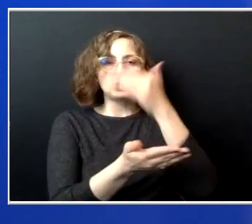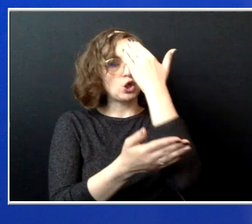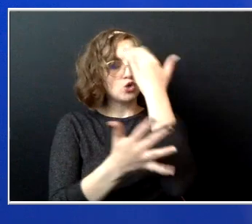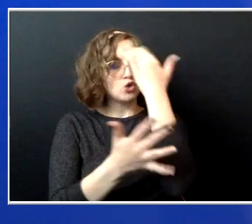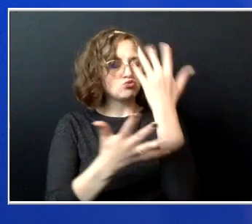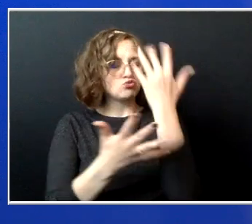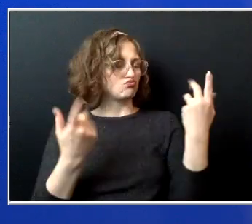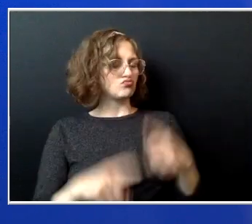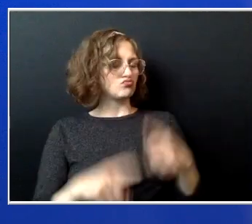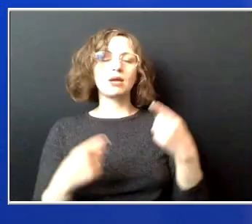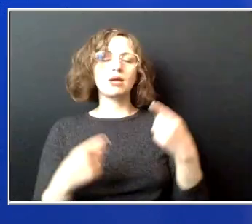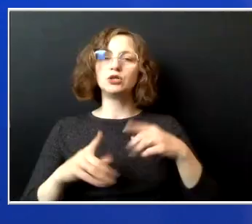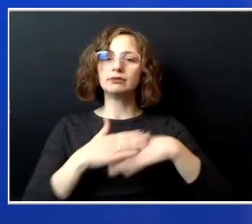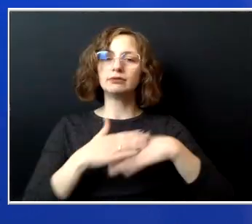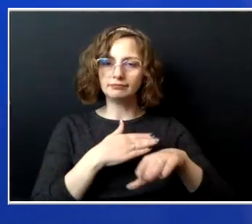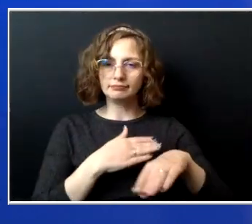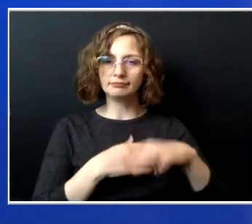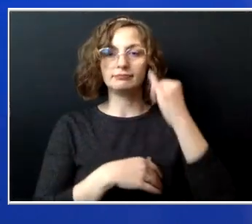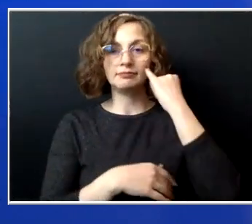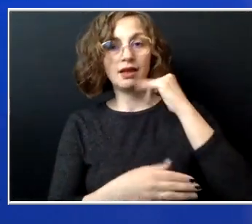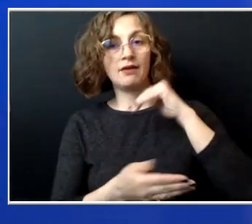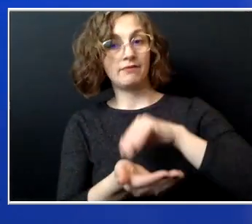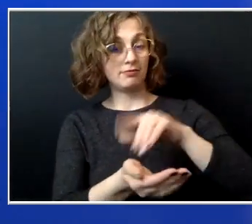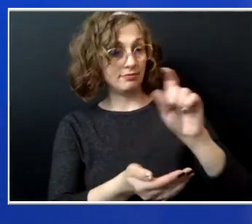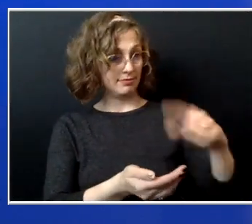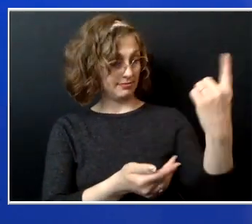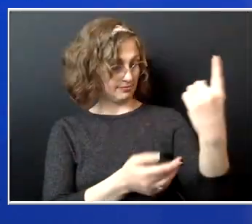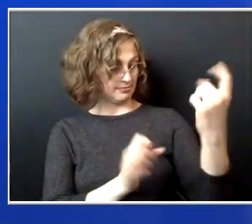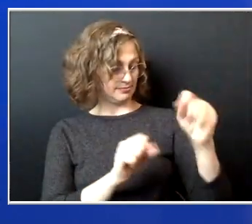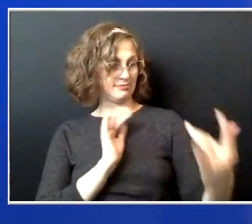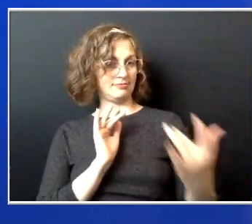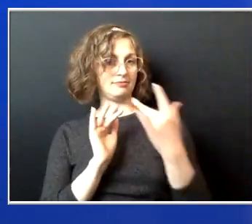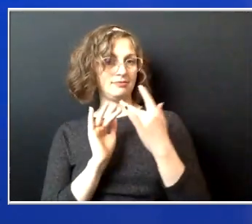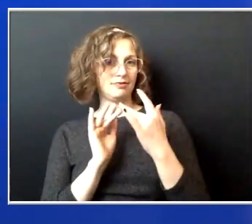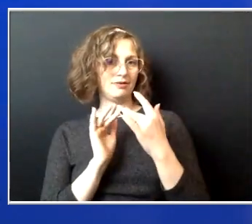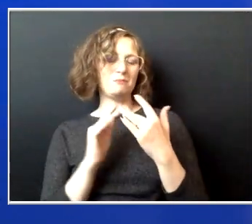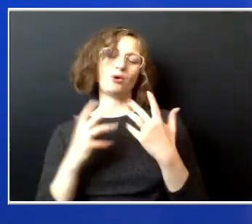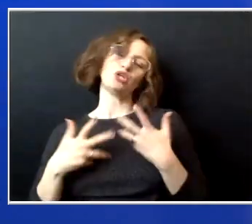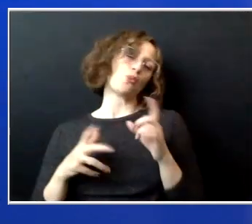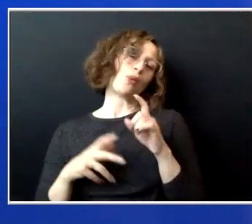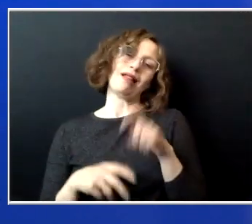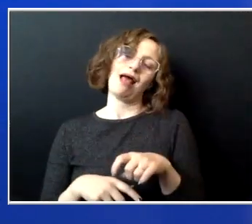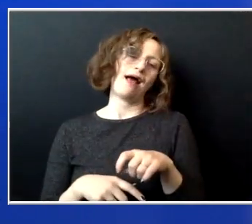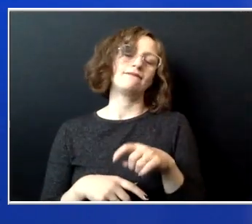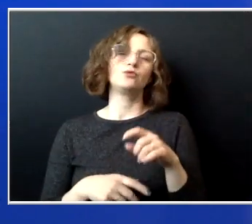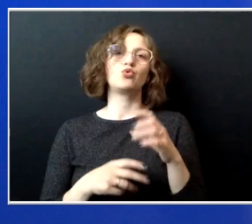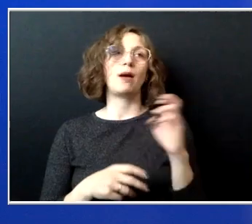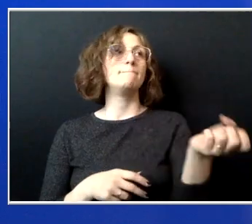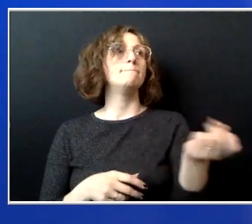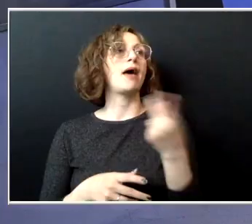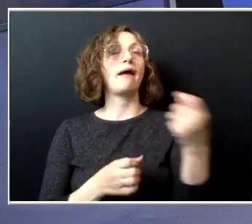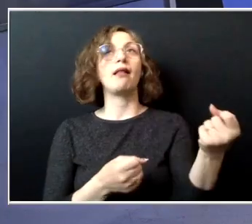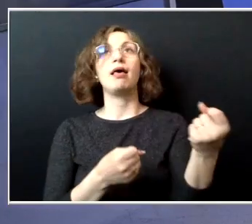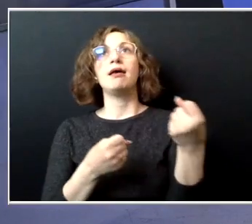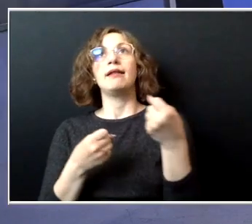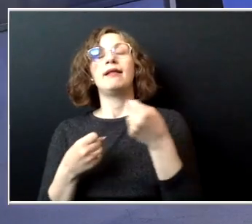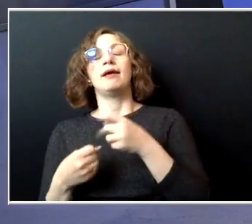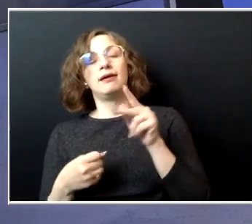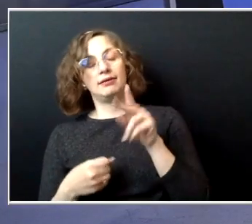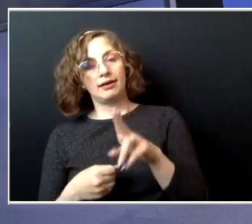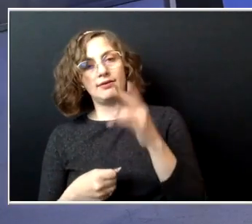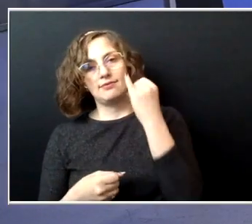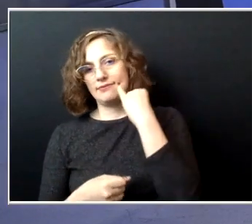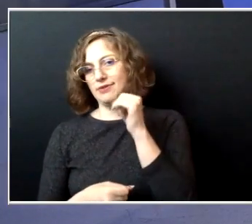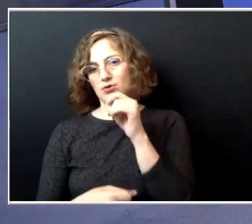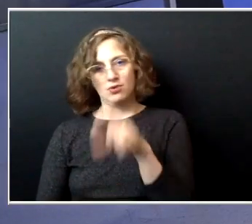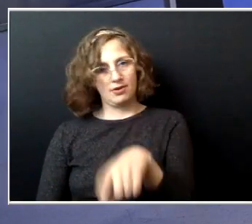out, but try to make them not have to come back to the University of Kansas if they don't need to. Yeah, that sounds great.